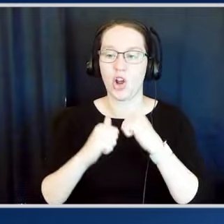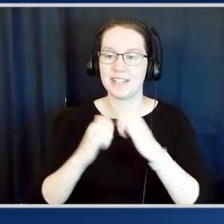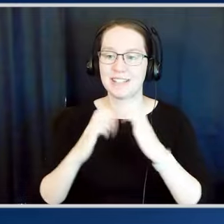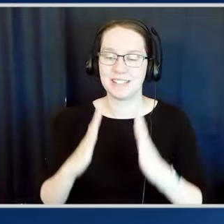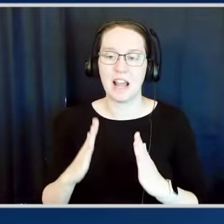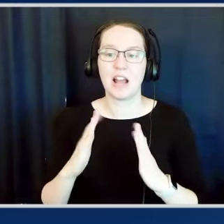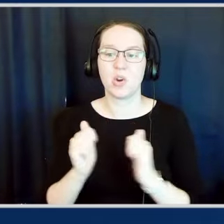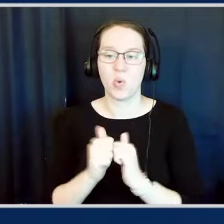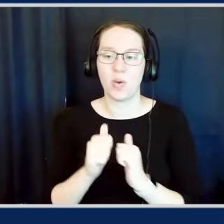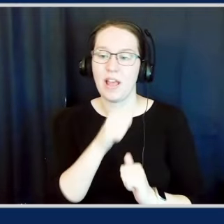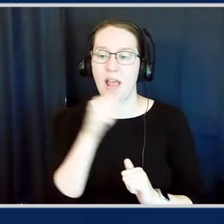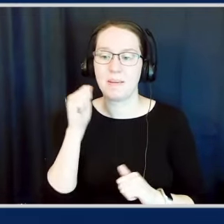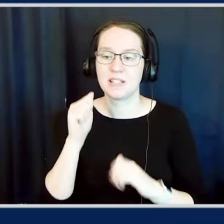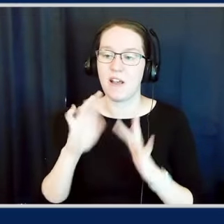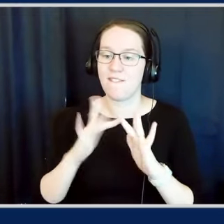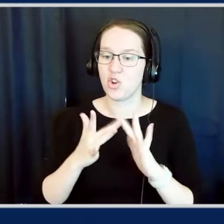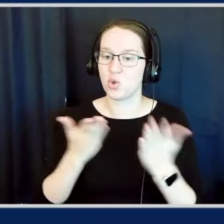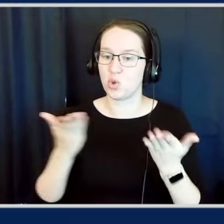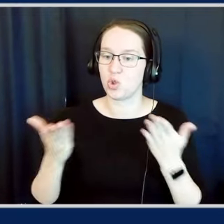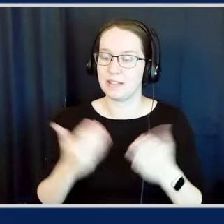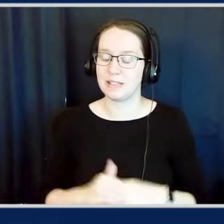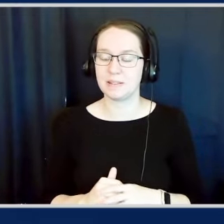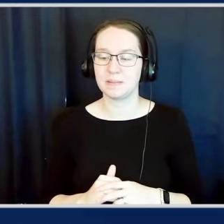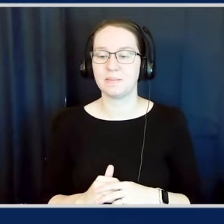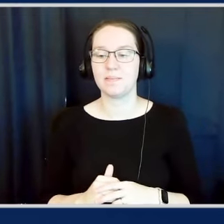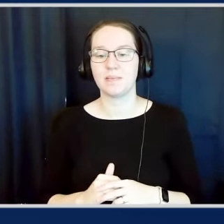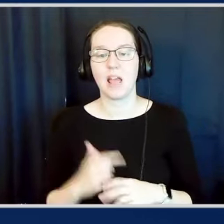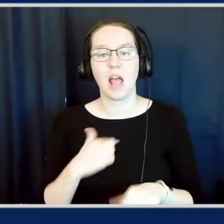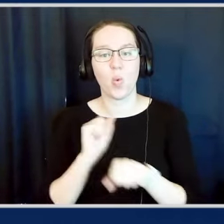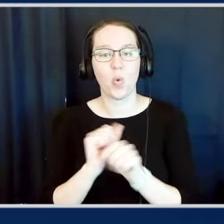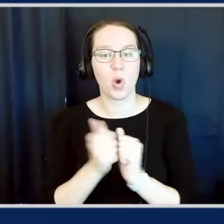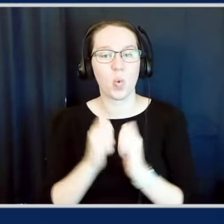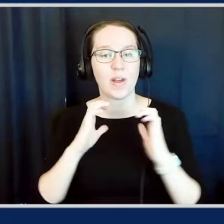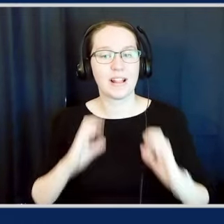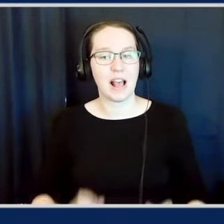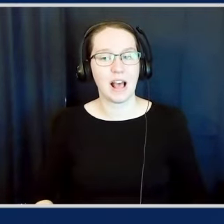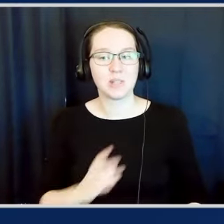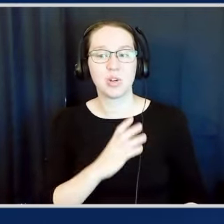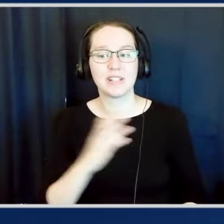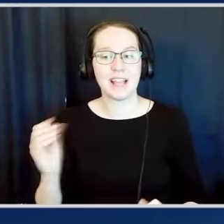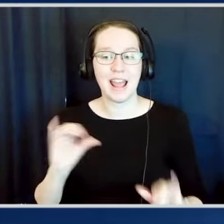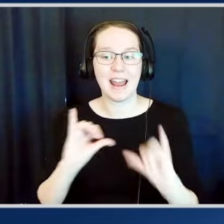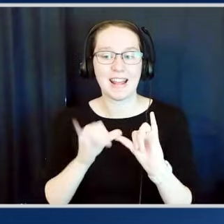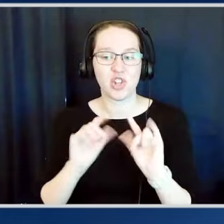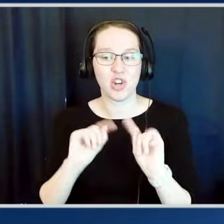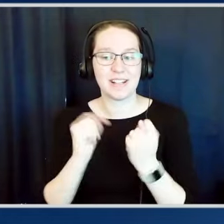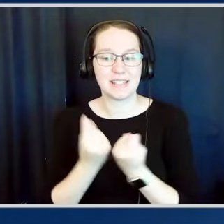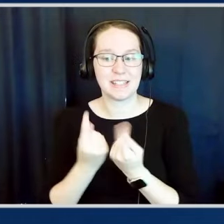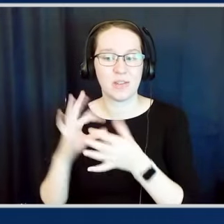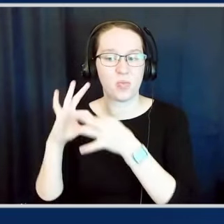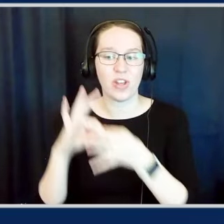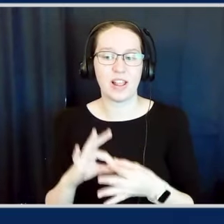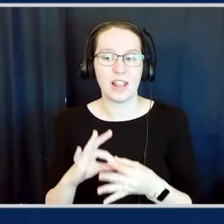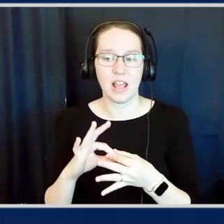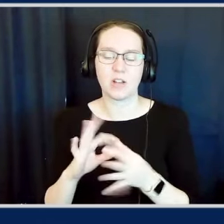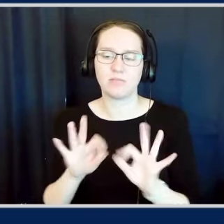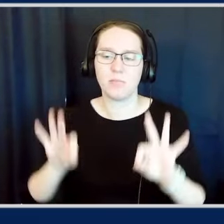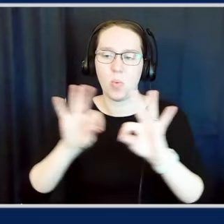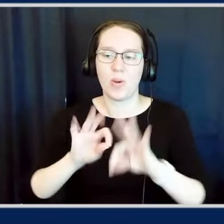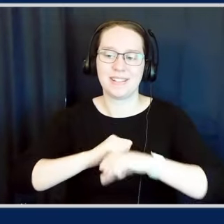our virtualization service. And I get to work with customers and with our engineering teams around some of the core security